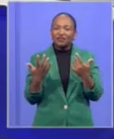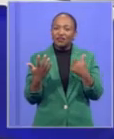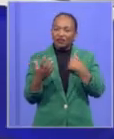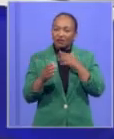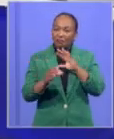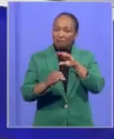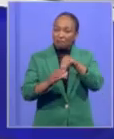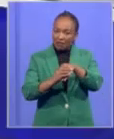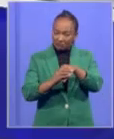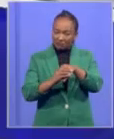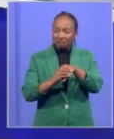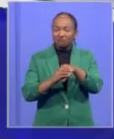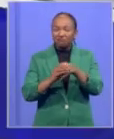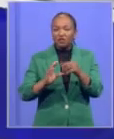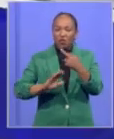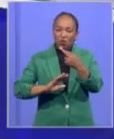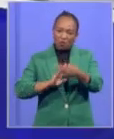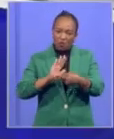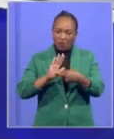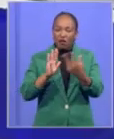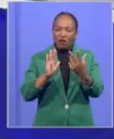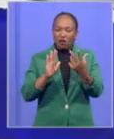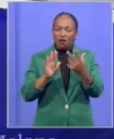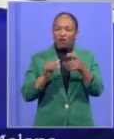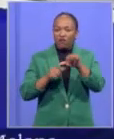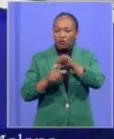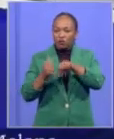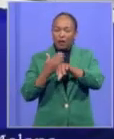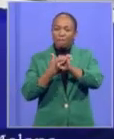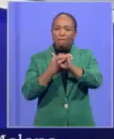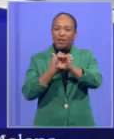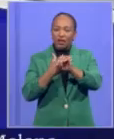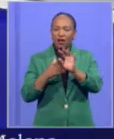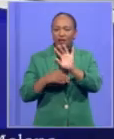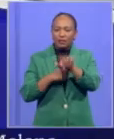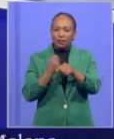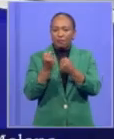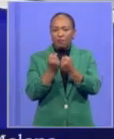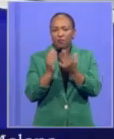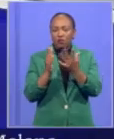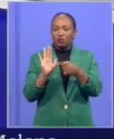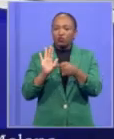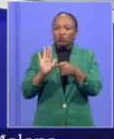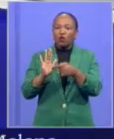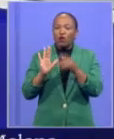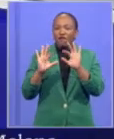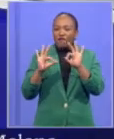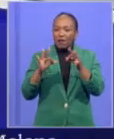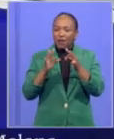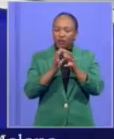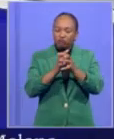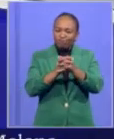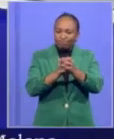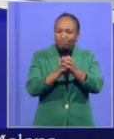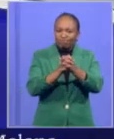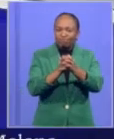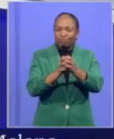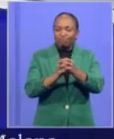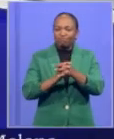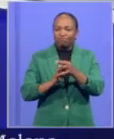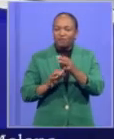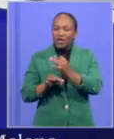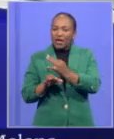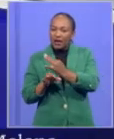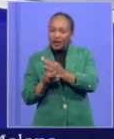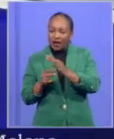karolo re tshameke mo balateding ba rona mo social media ka go bontsha batho gore ga lelapa le tshwaragane e le mme e le